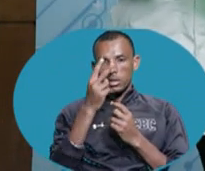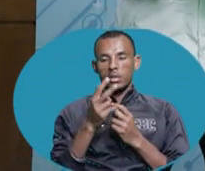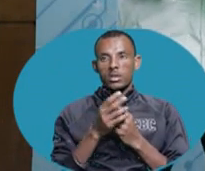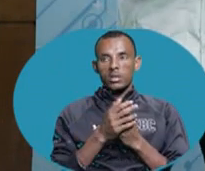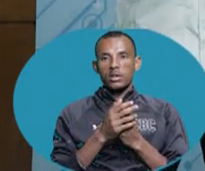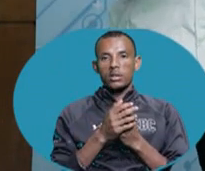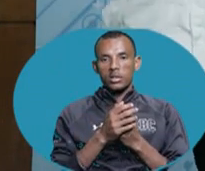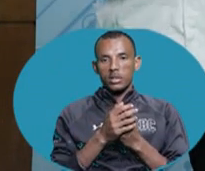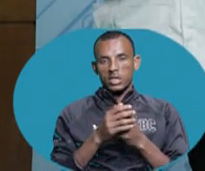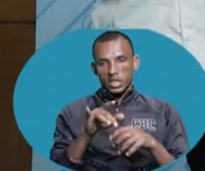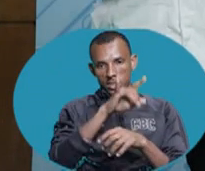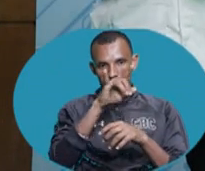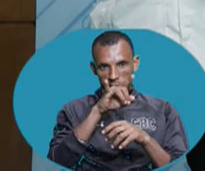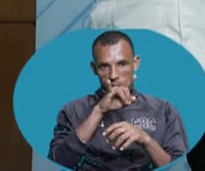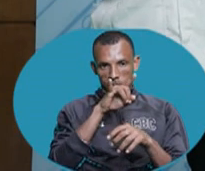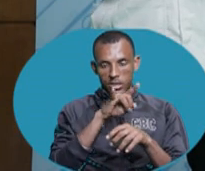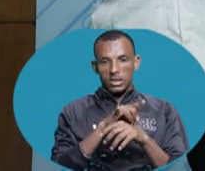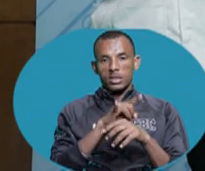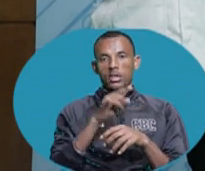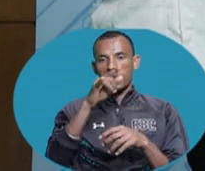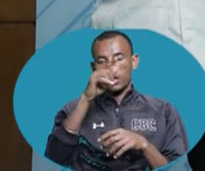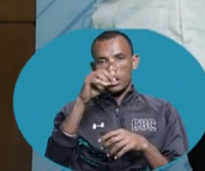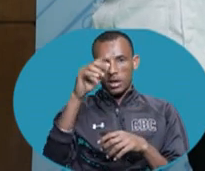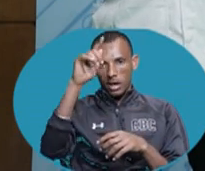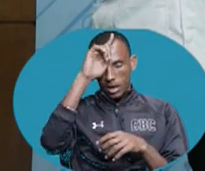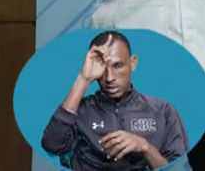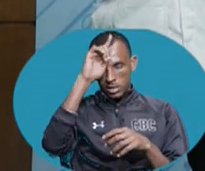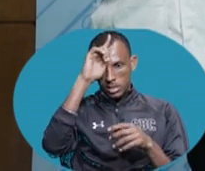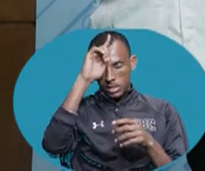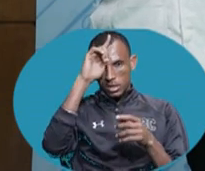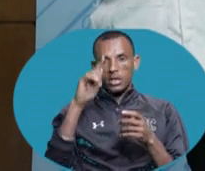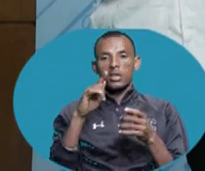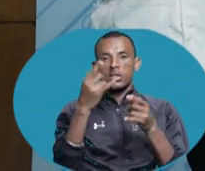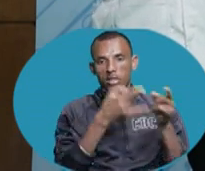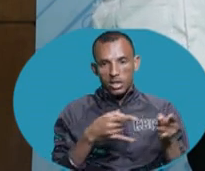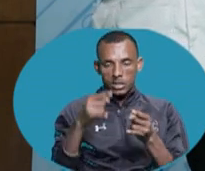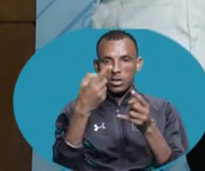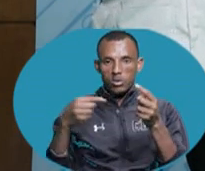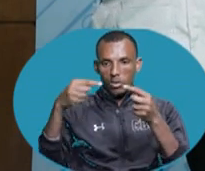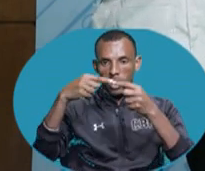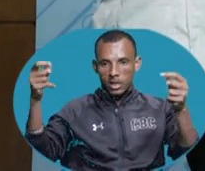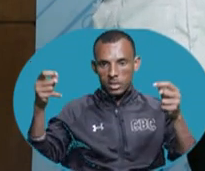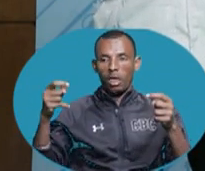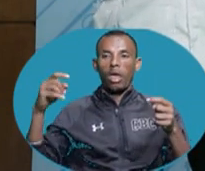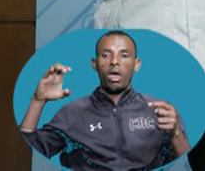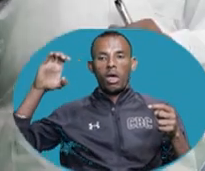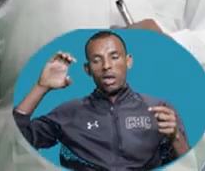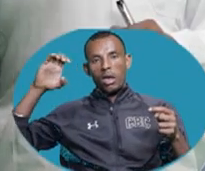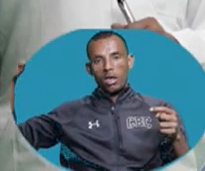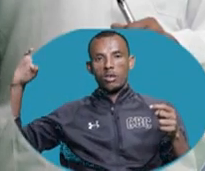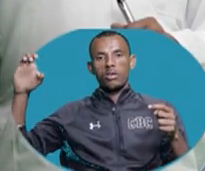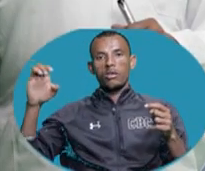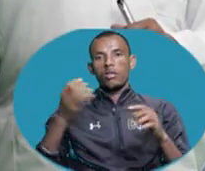Blitzkrieg, the Nazi strategy to against, in the East Front, to against